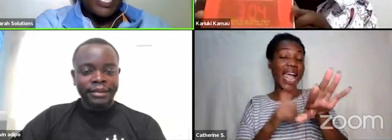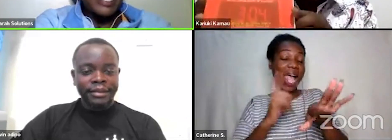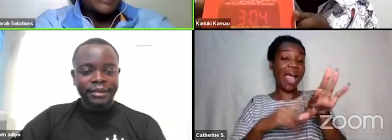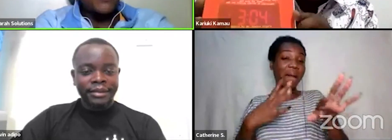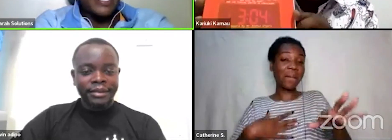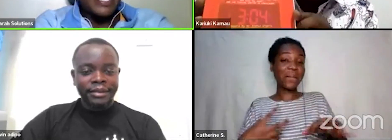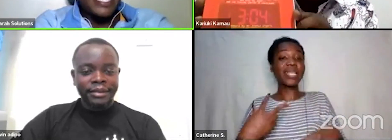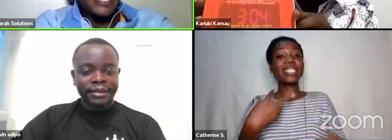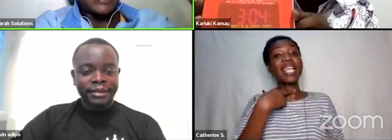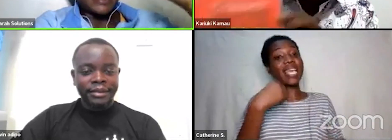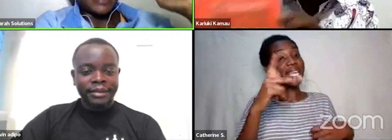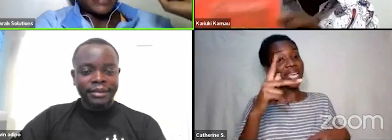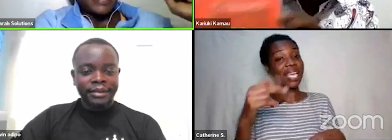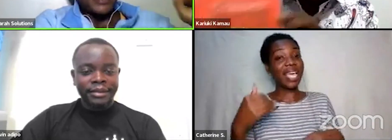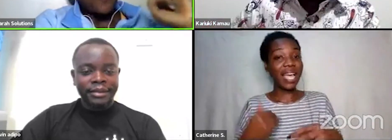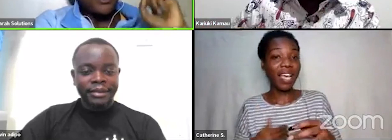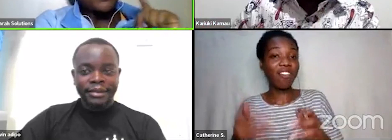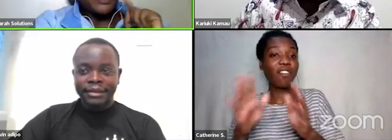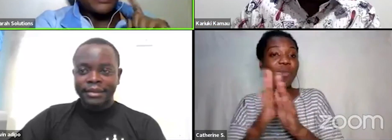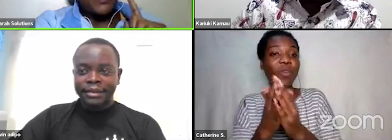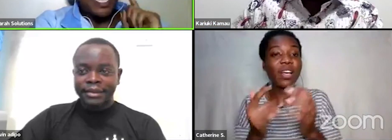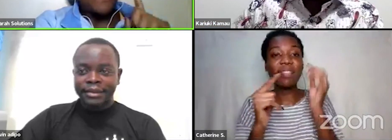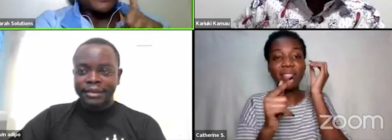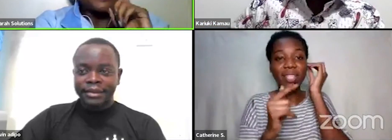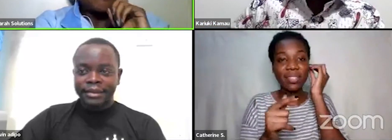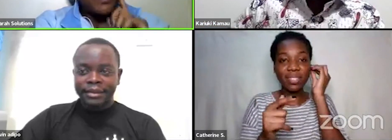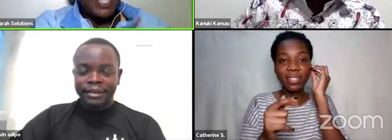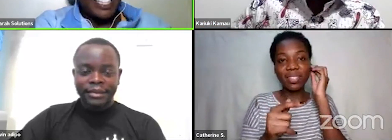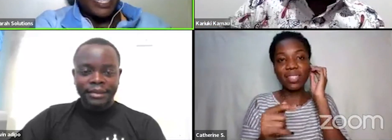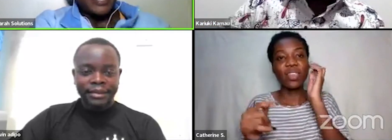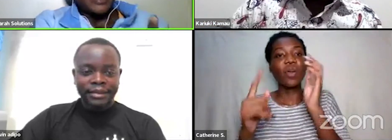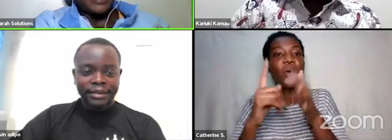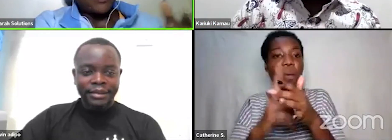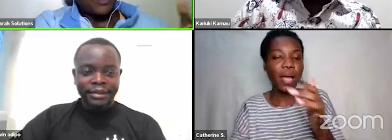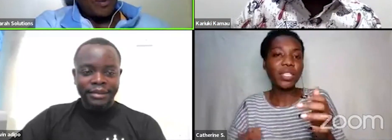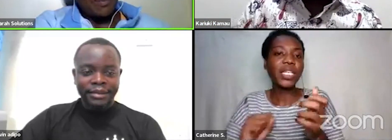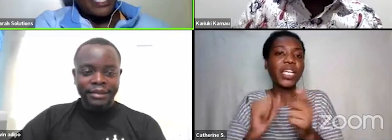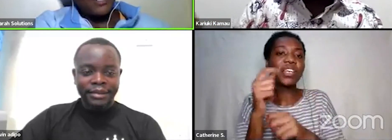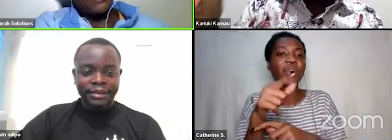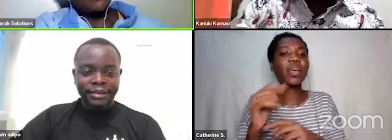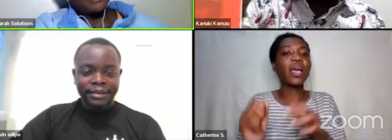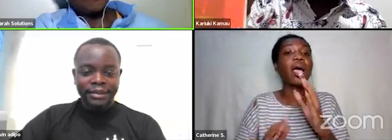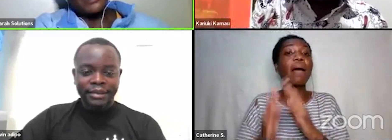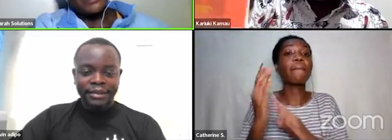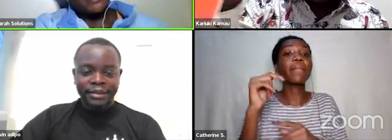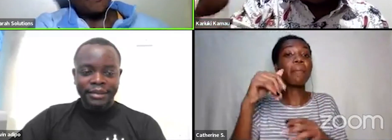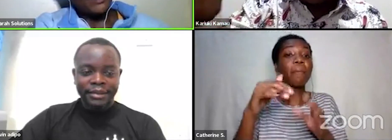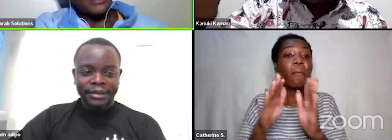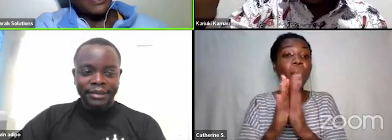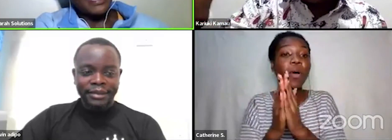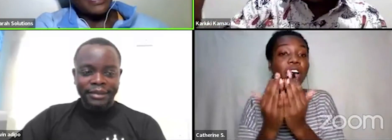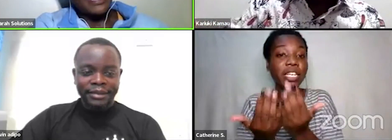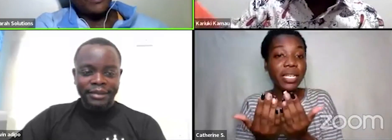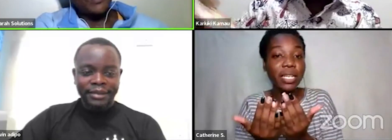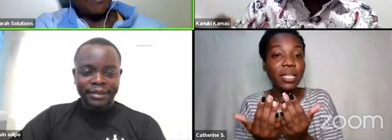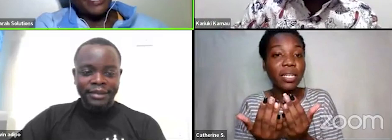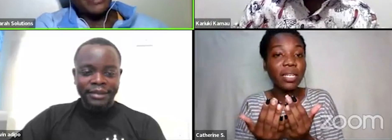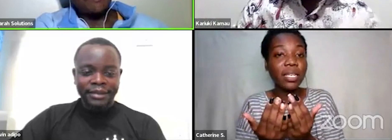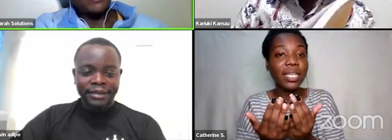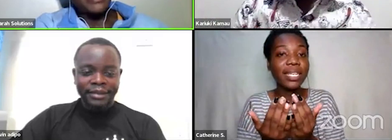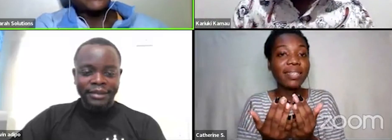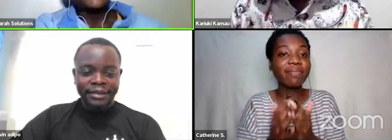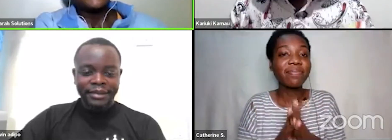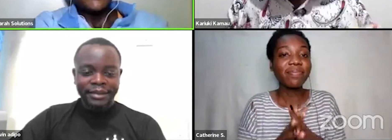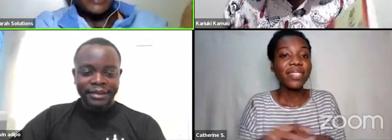still have your book, this one, yes, What Wakes You Up in the Morning. Ulikuwa umesahau hizi vitabu ni nini boss, na niliacha